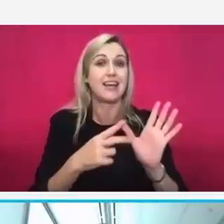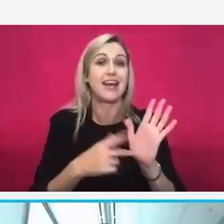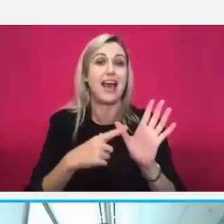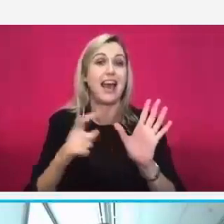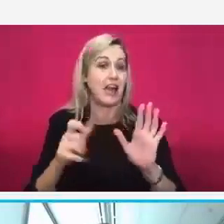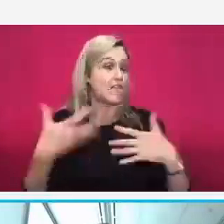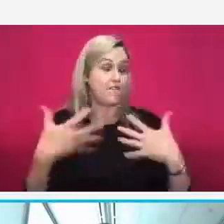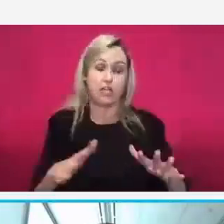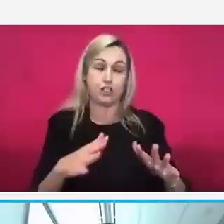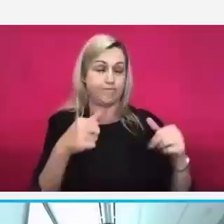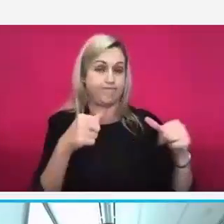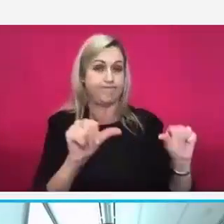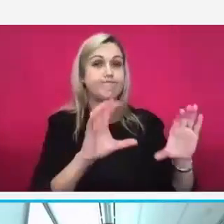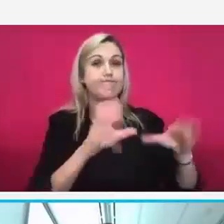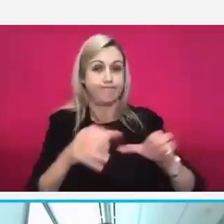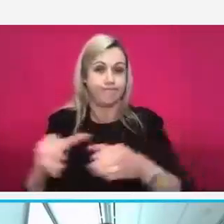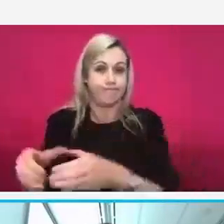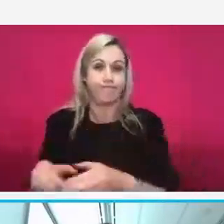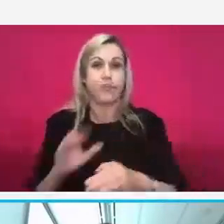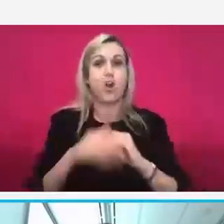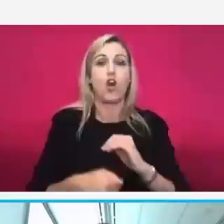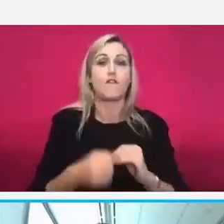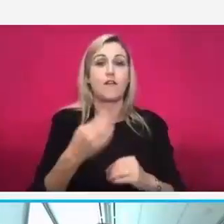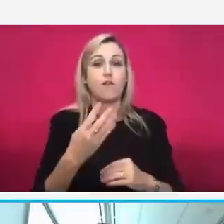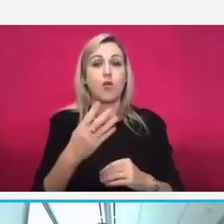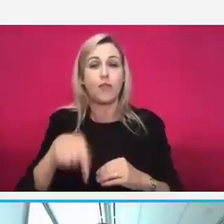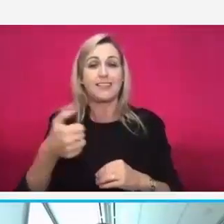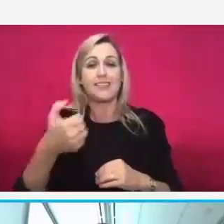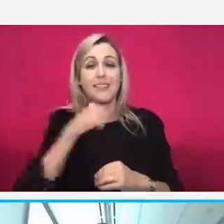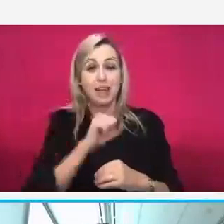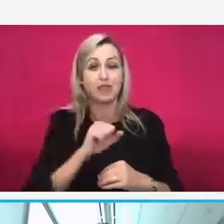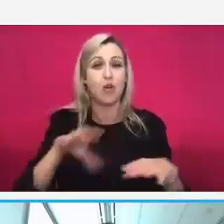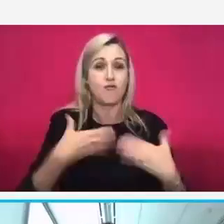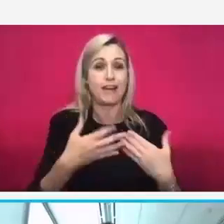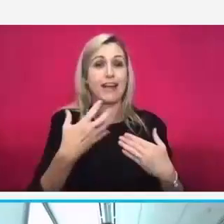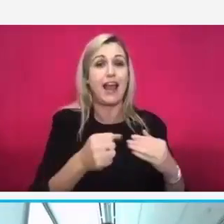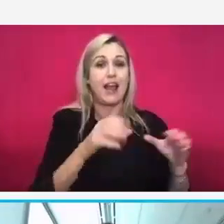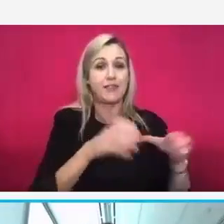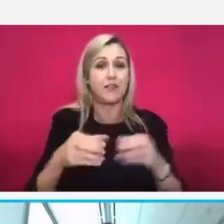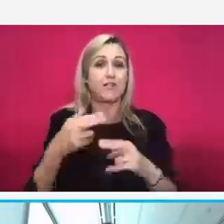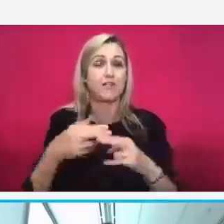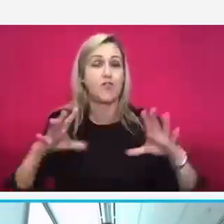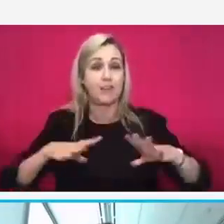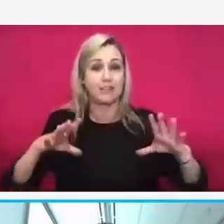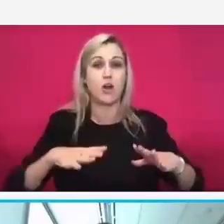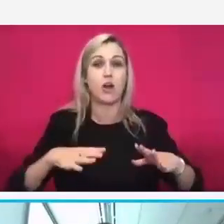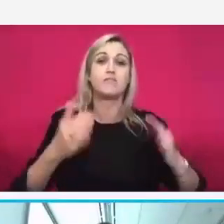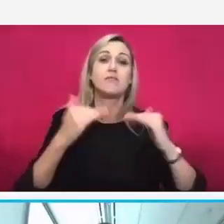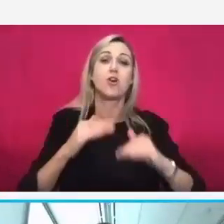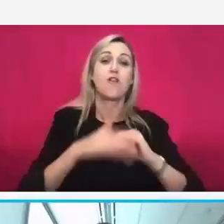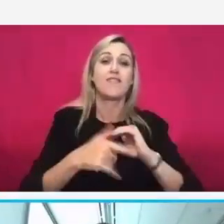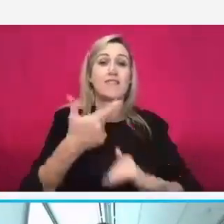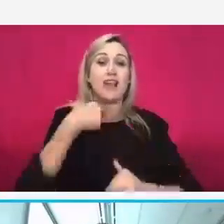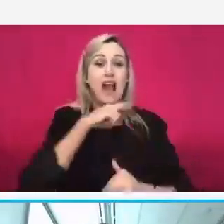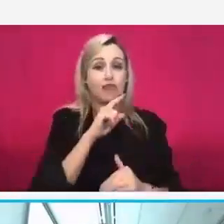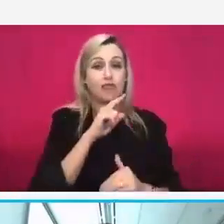assigned, over 4,600 AN-ACC respite classifications have been assigned, and over 700 providers have had at least one